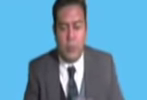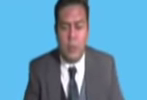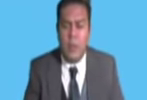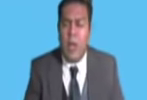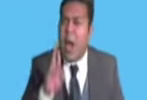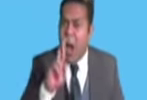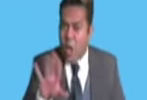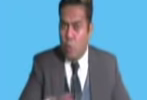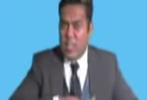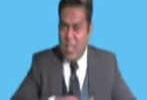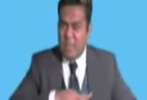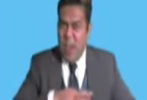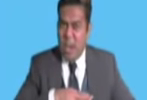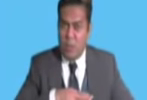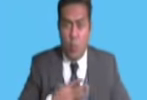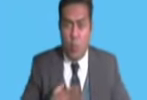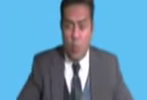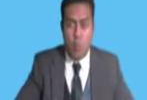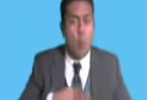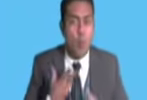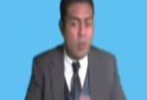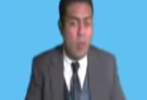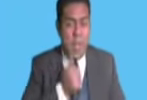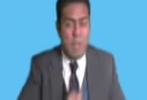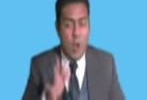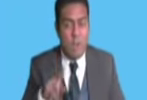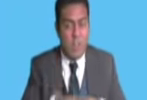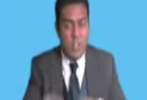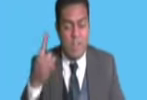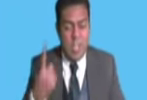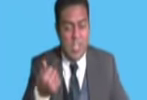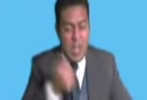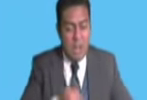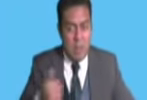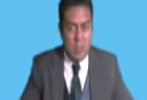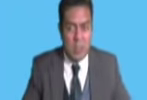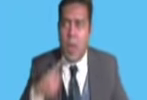Are you satisfied with the behaviour of this Fiji First government? Yes.